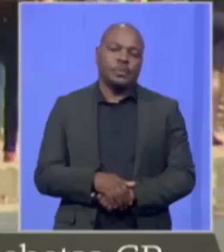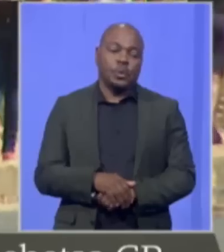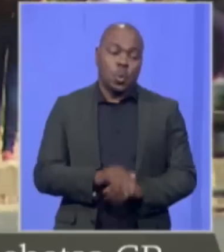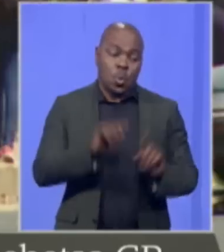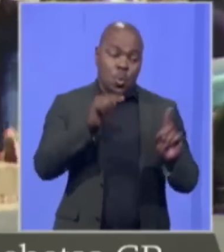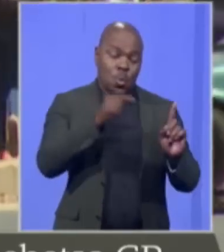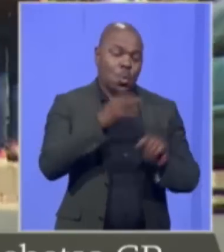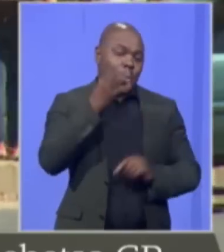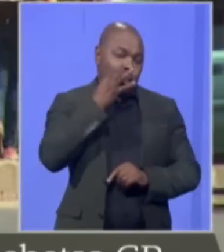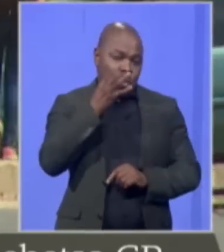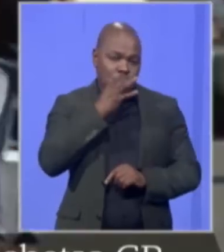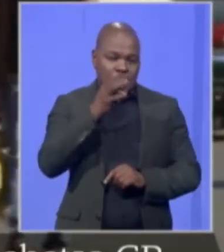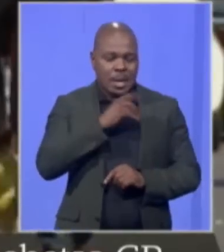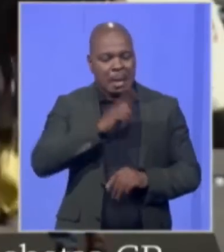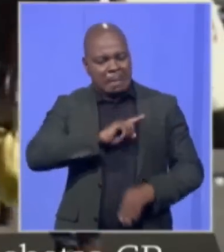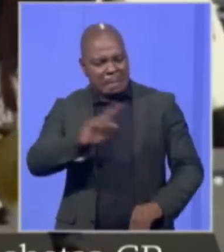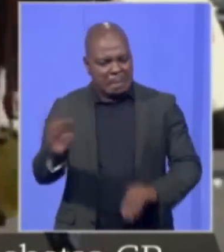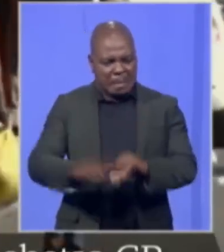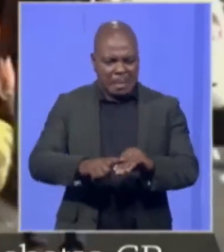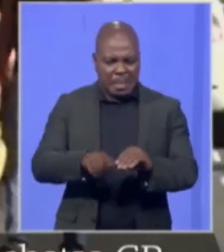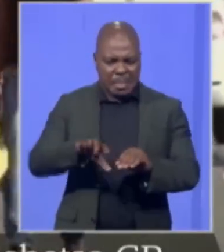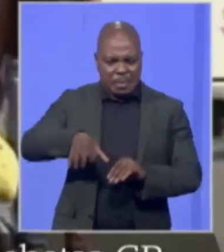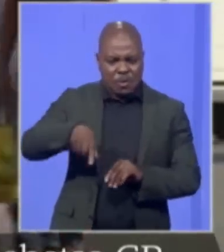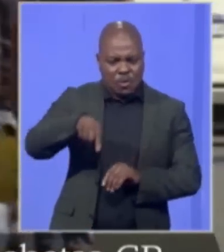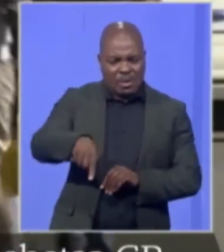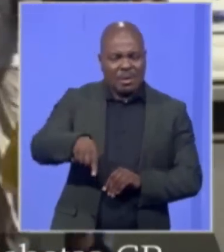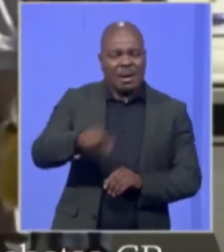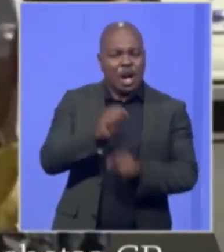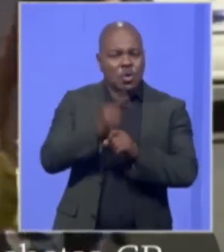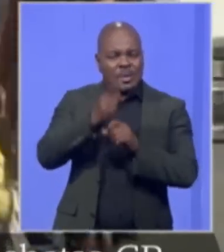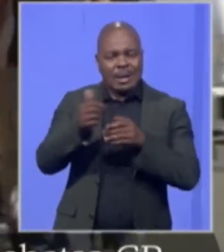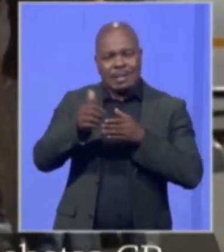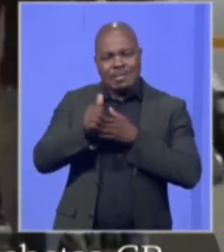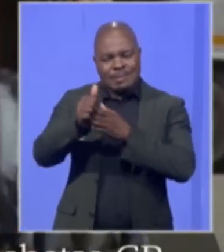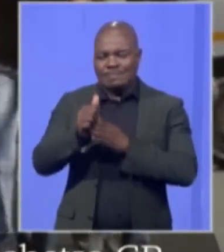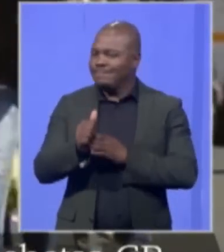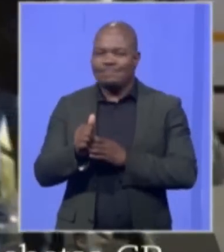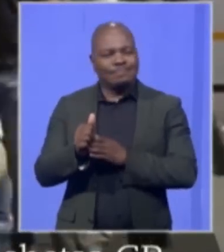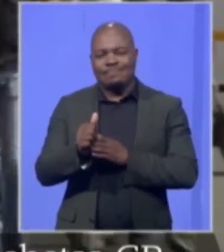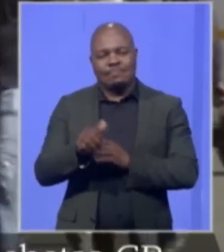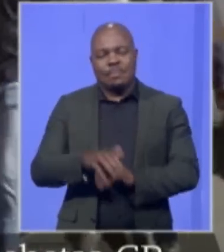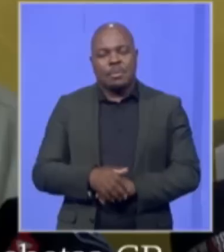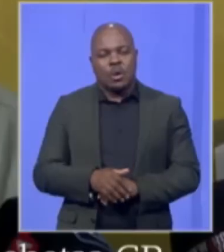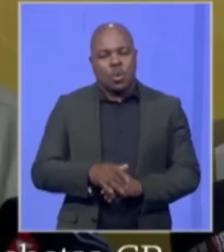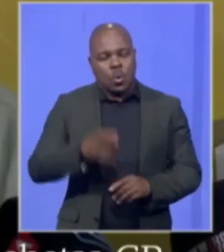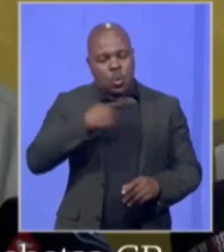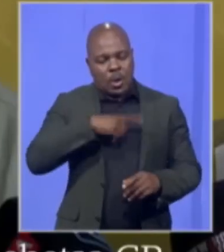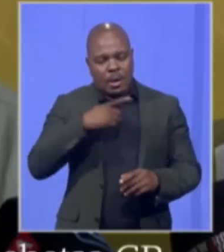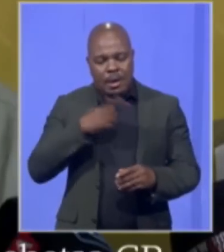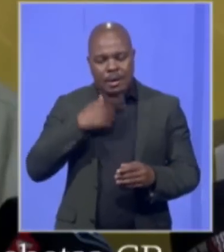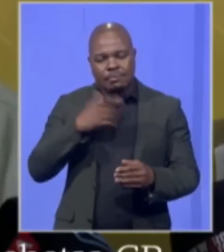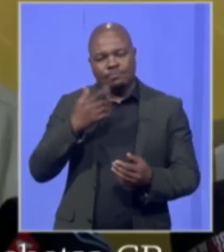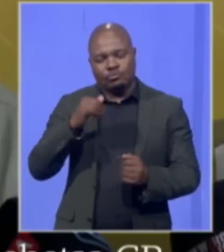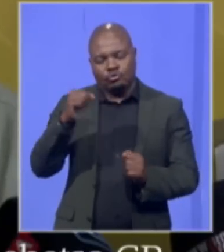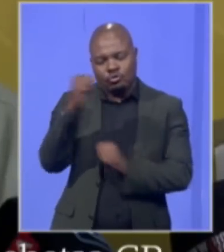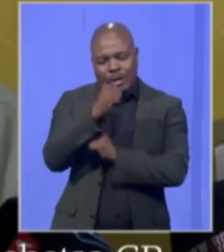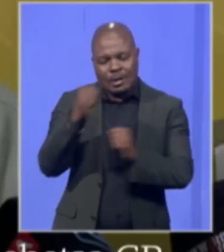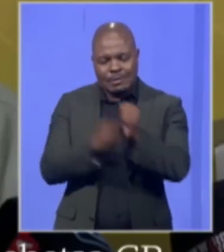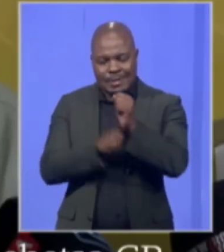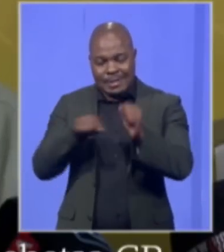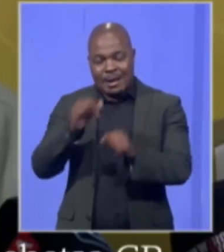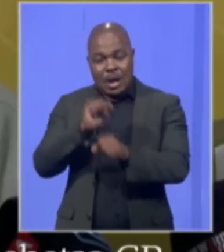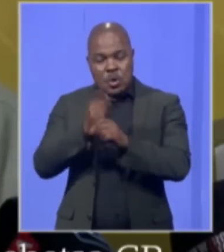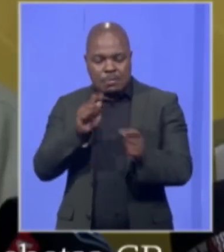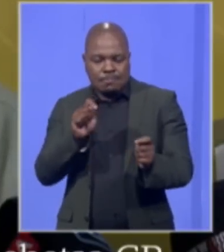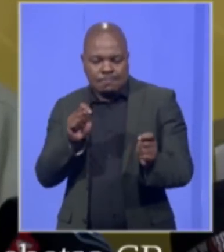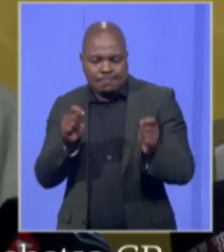mohato ona ha se mokgwa wa kotlo boetapeleng ba province ya Gauteng. The decision to reconfigure Gauteng's leadership